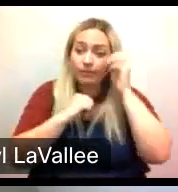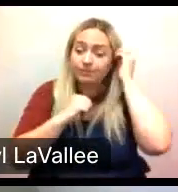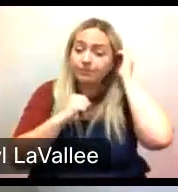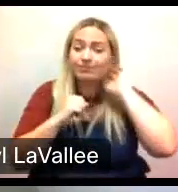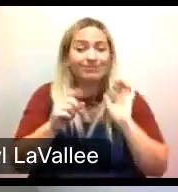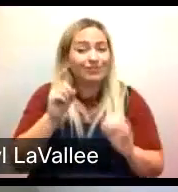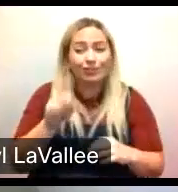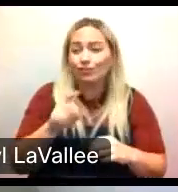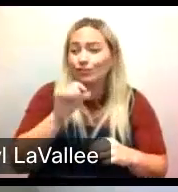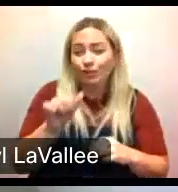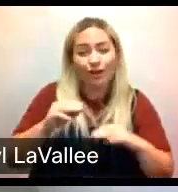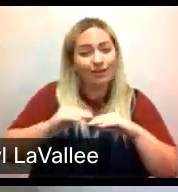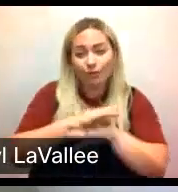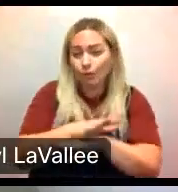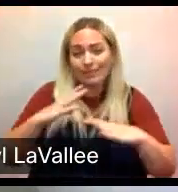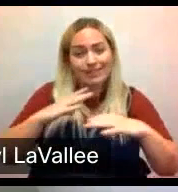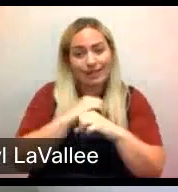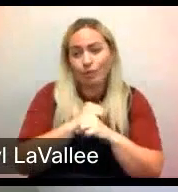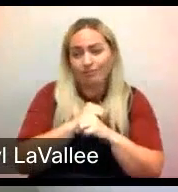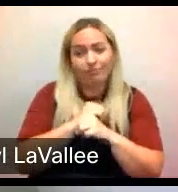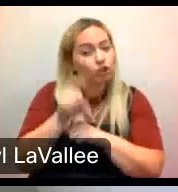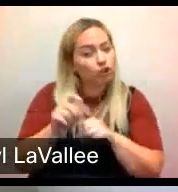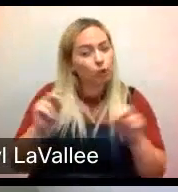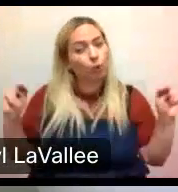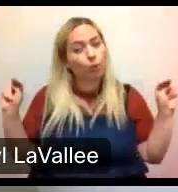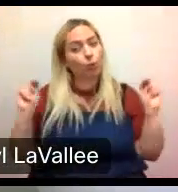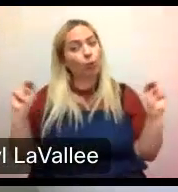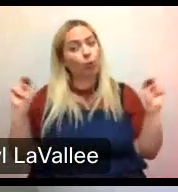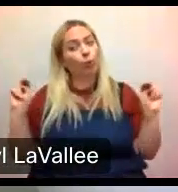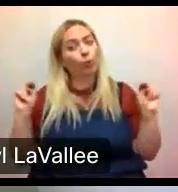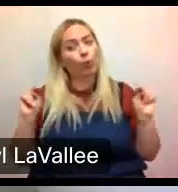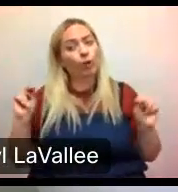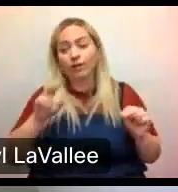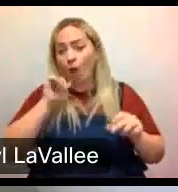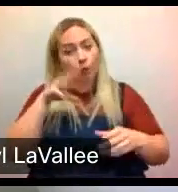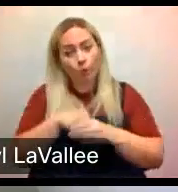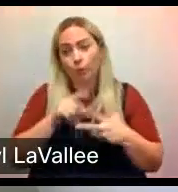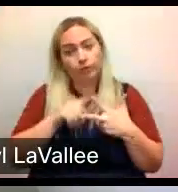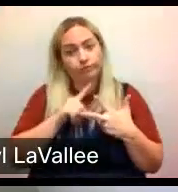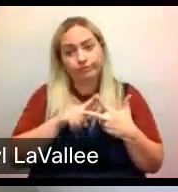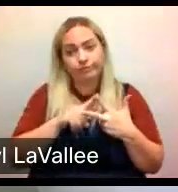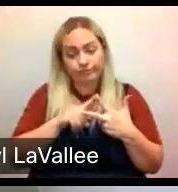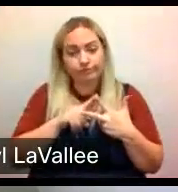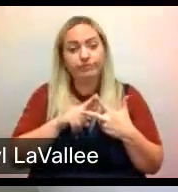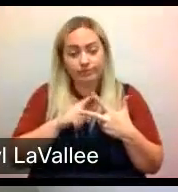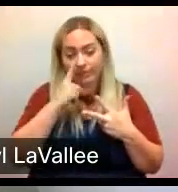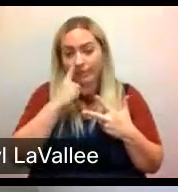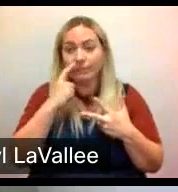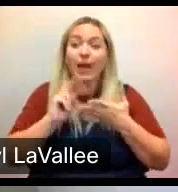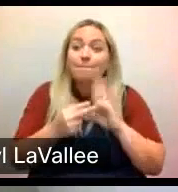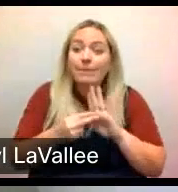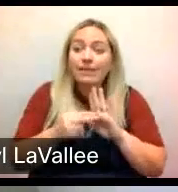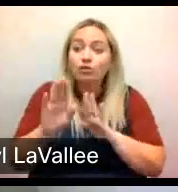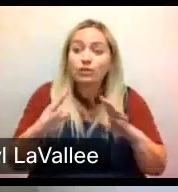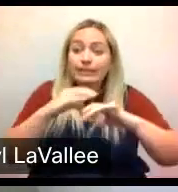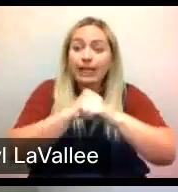should not influence the summary in any way or be included in the summary. So this means that your